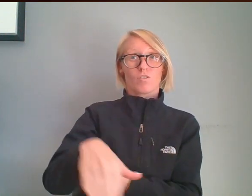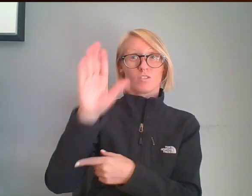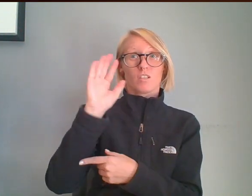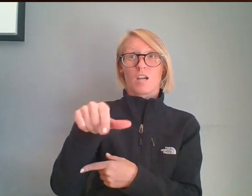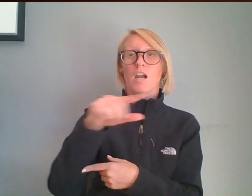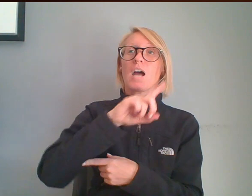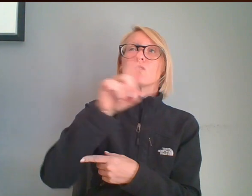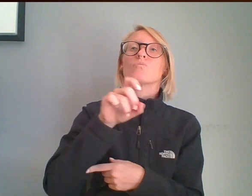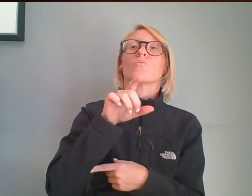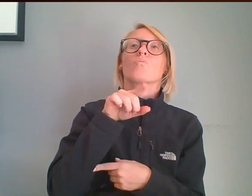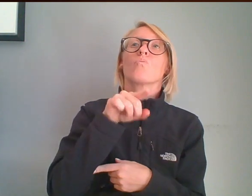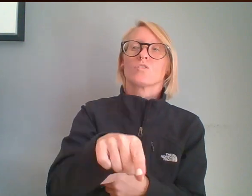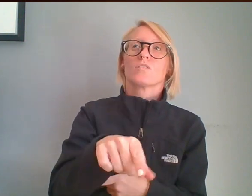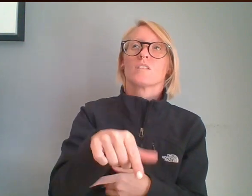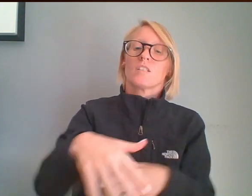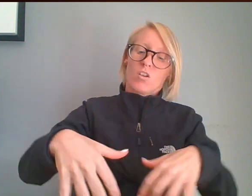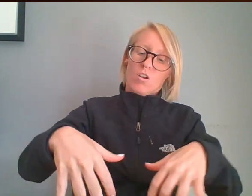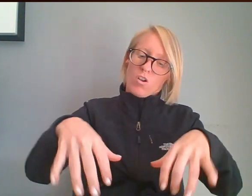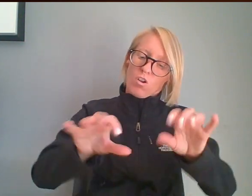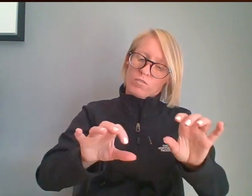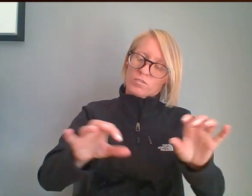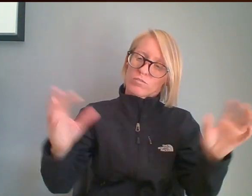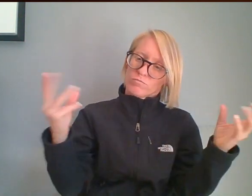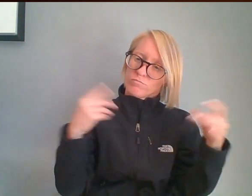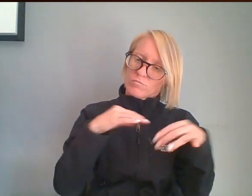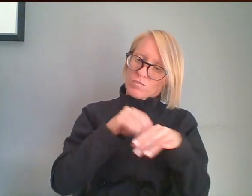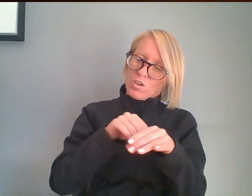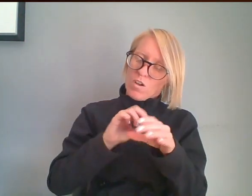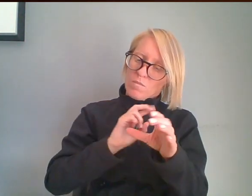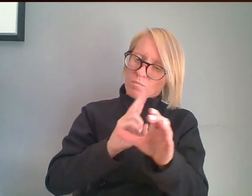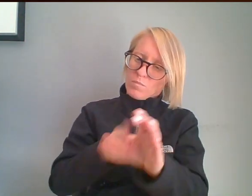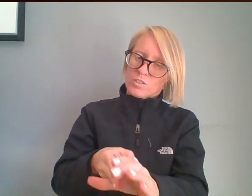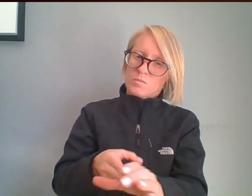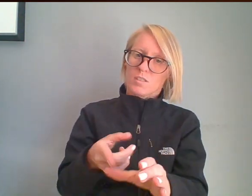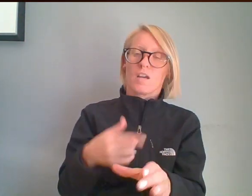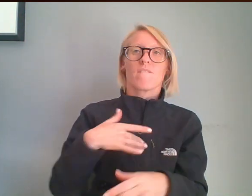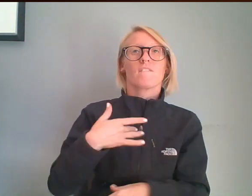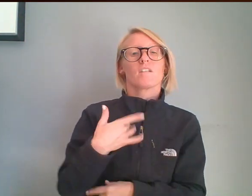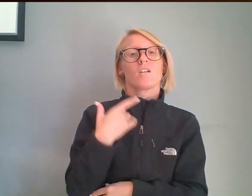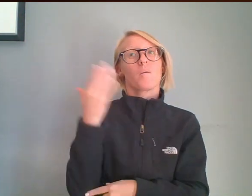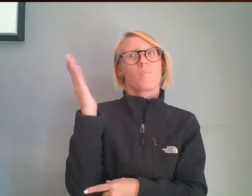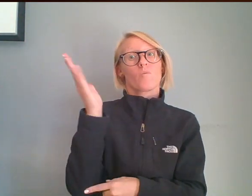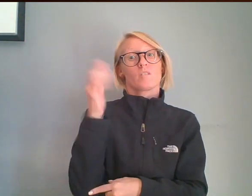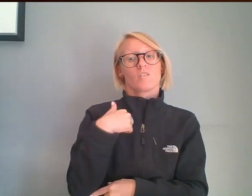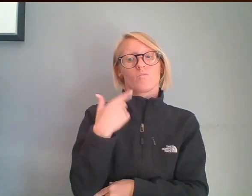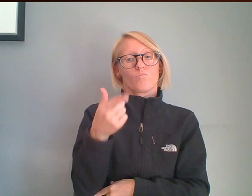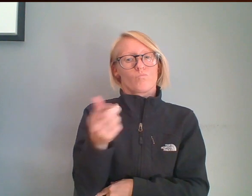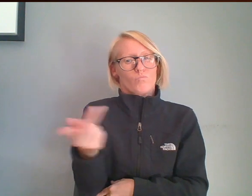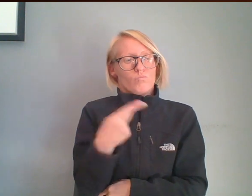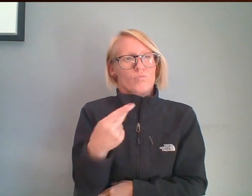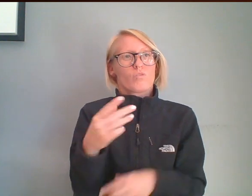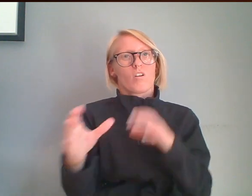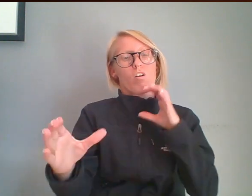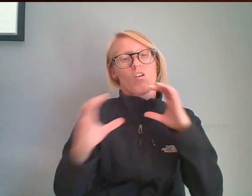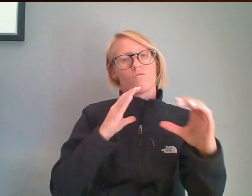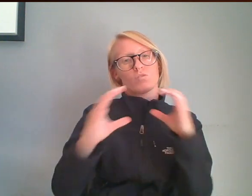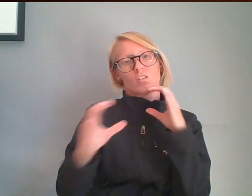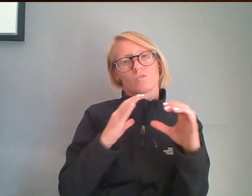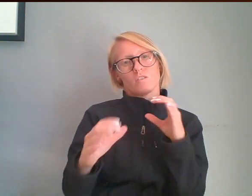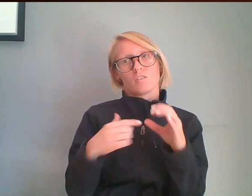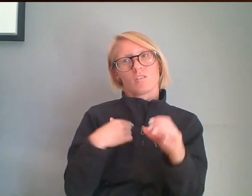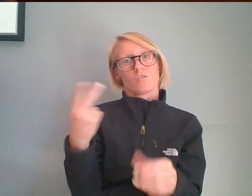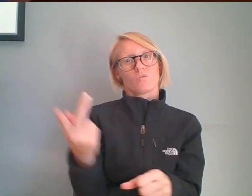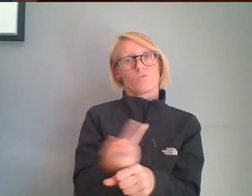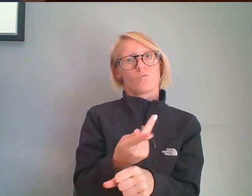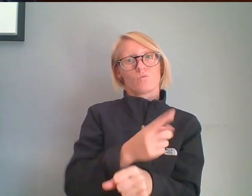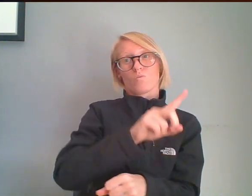question. That gets your audience involved. It makes it feel to me as the presenter as if we are in conversation. So use questions.